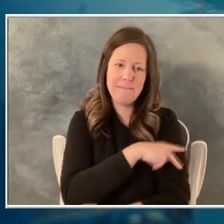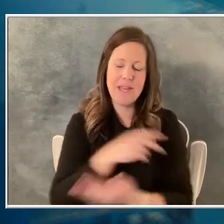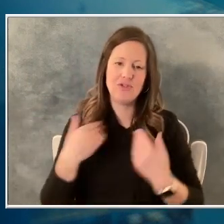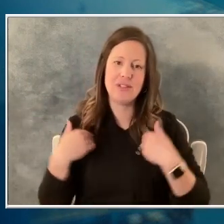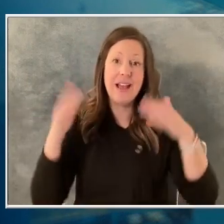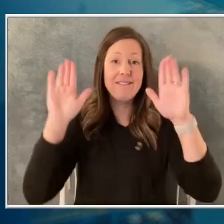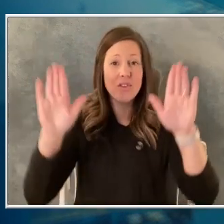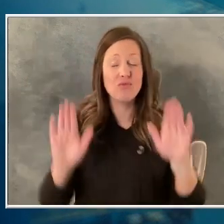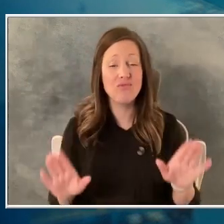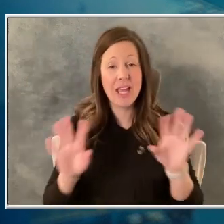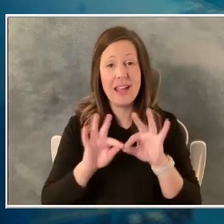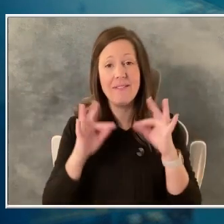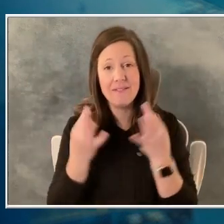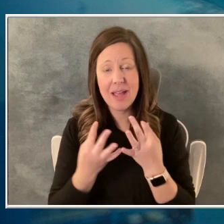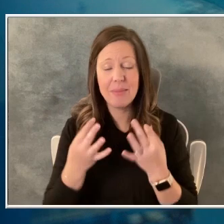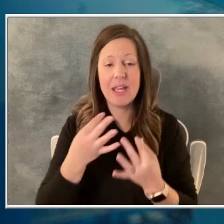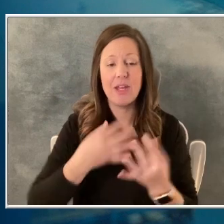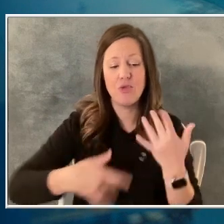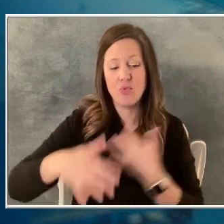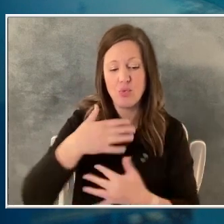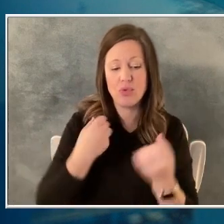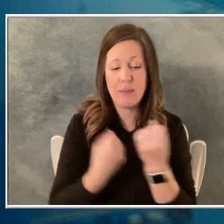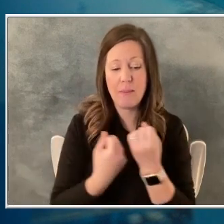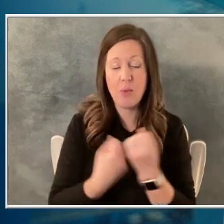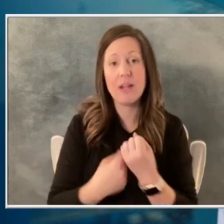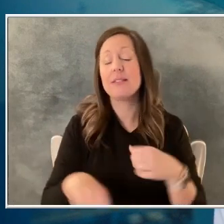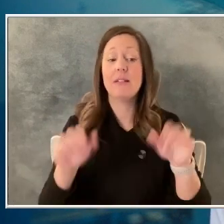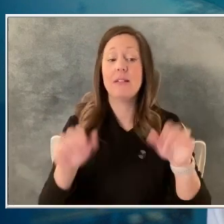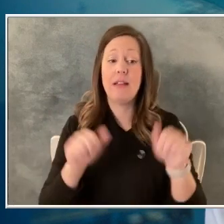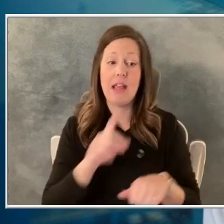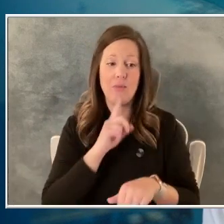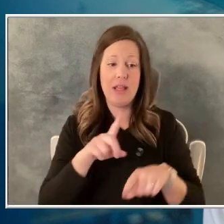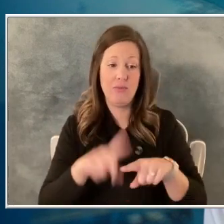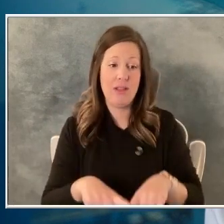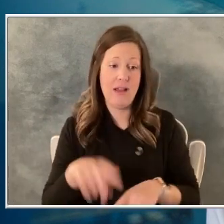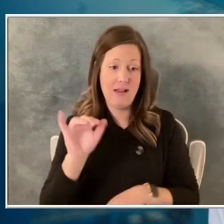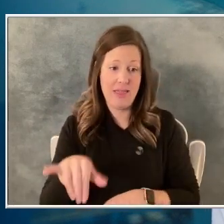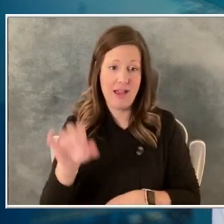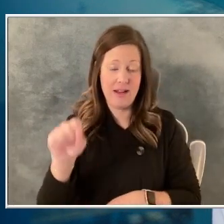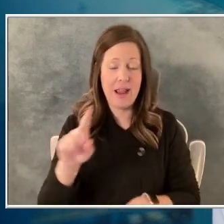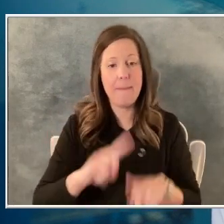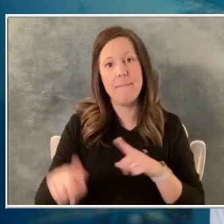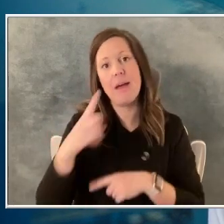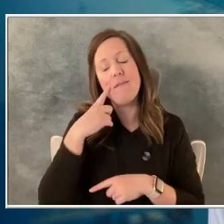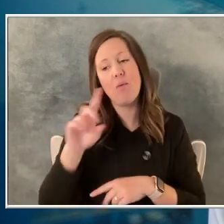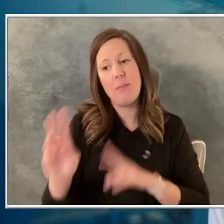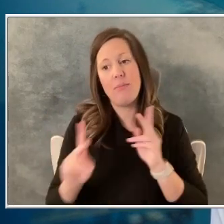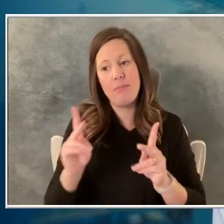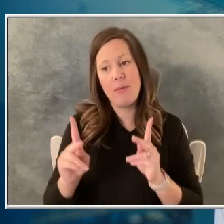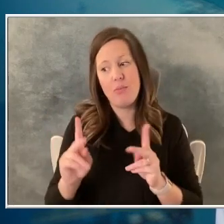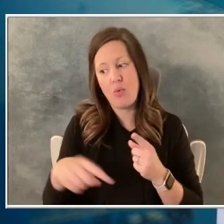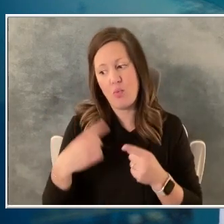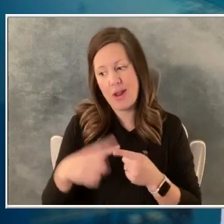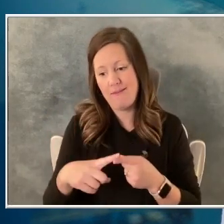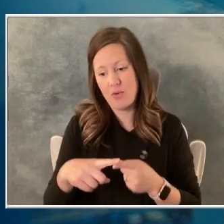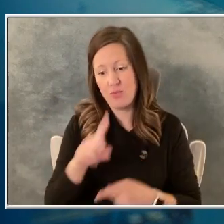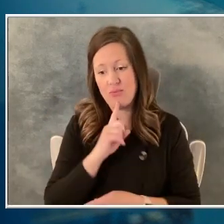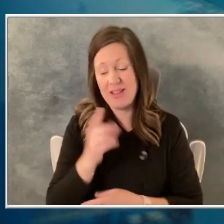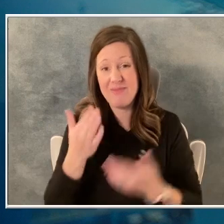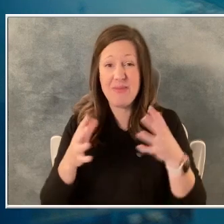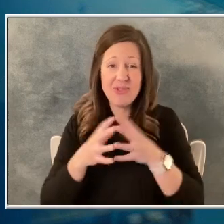social support, and they can rely on that. But for patients where it's a little bit too much